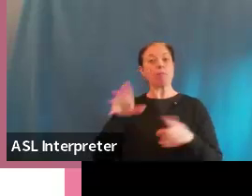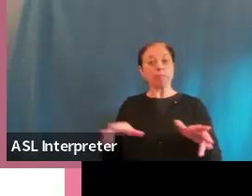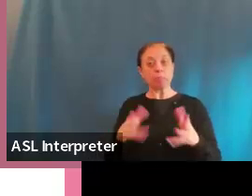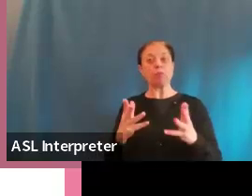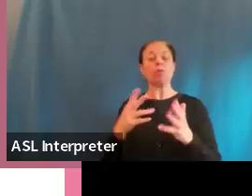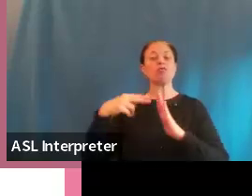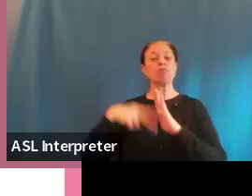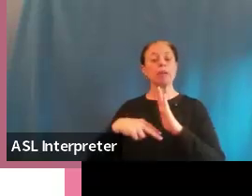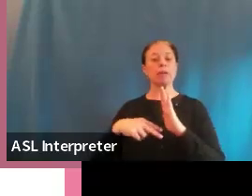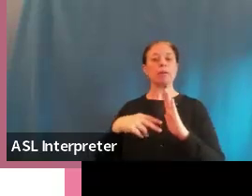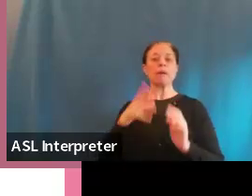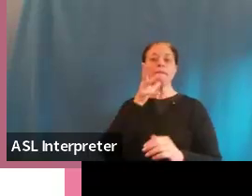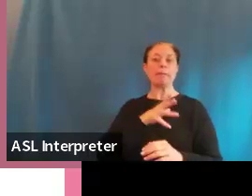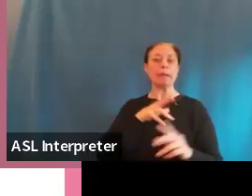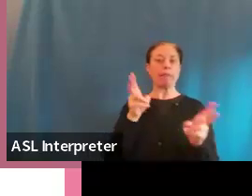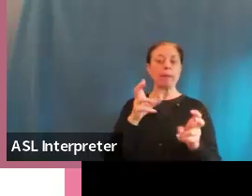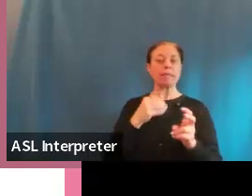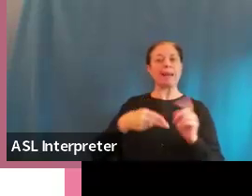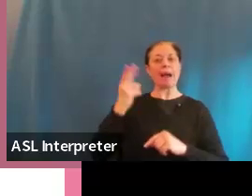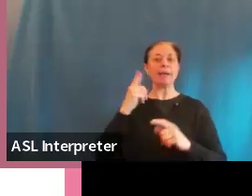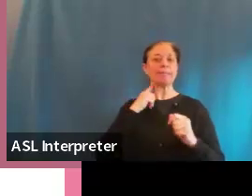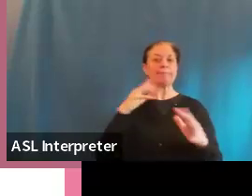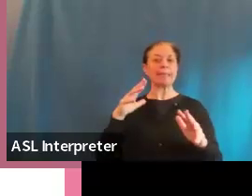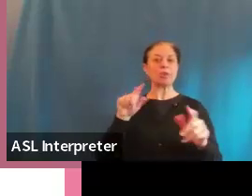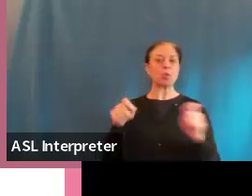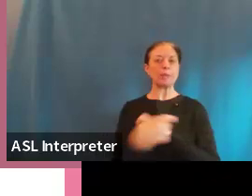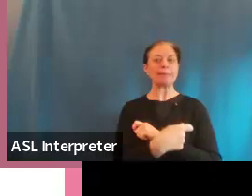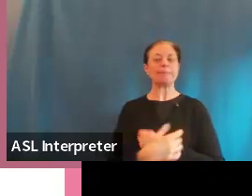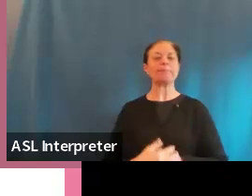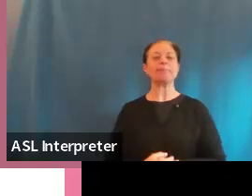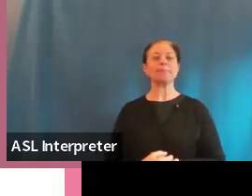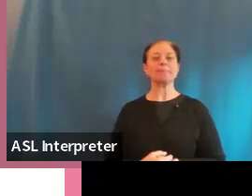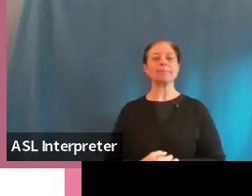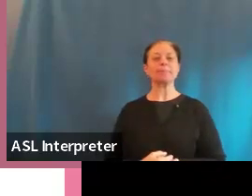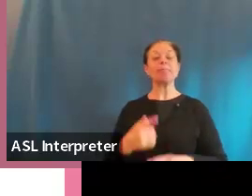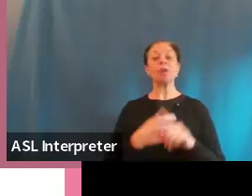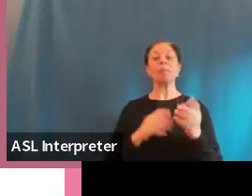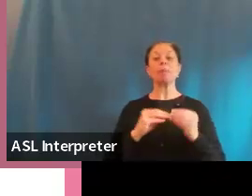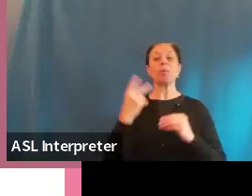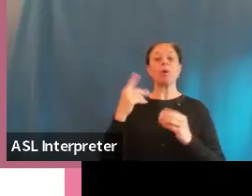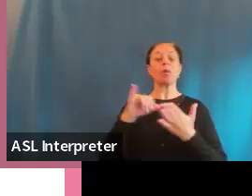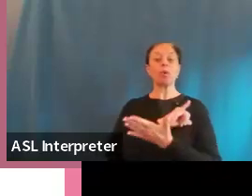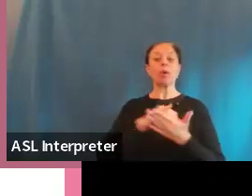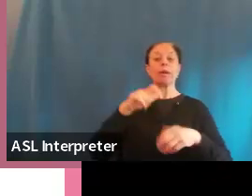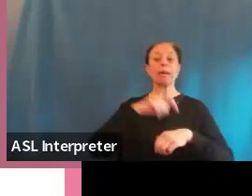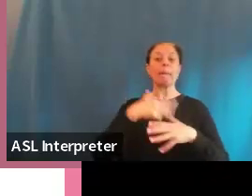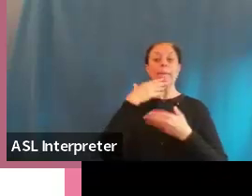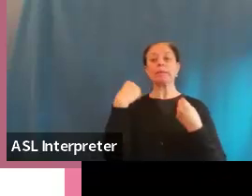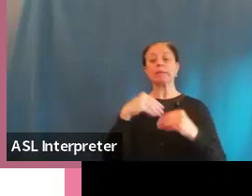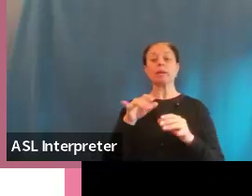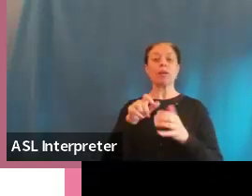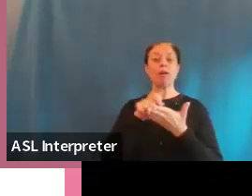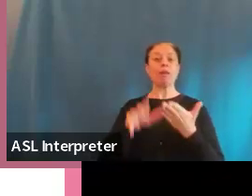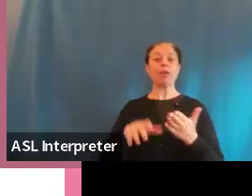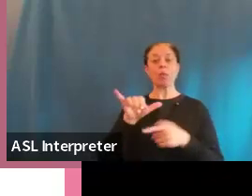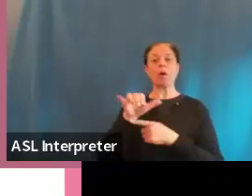feminist themes and high-stake twists. Next slide. From the #1 New York Times bestselling author and reigning queen of